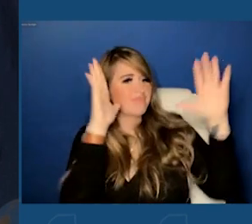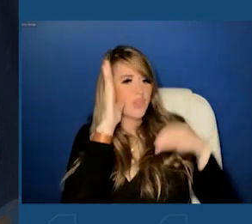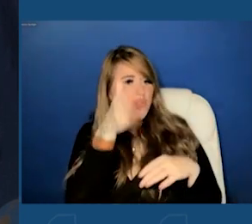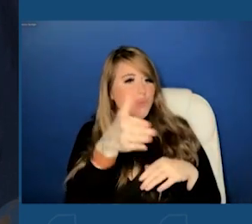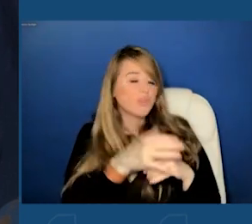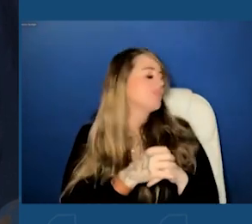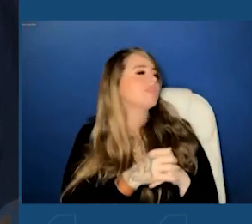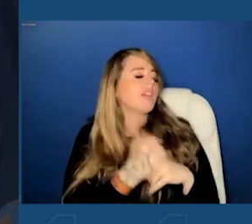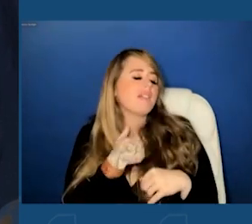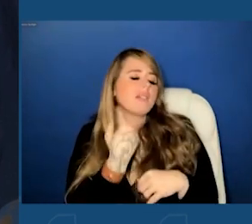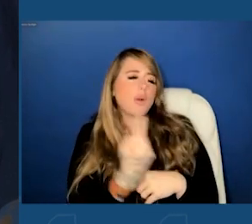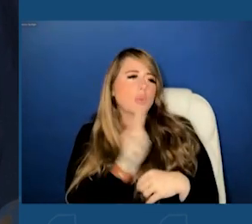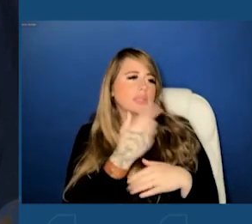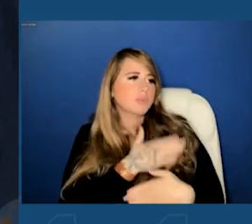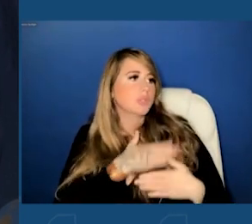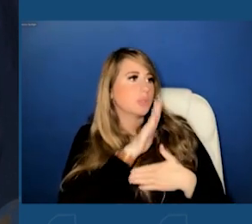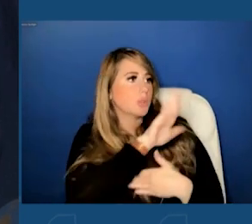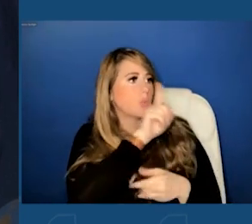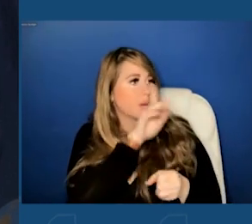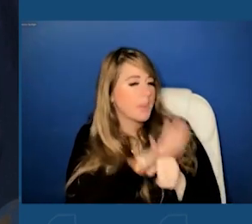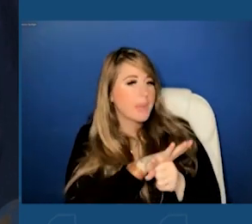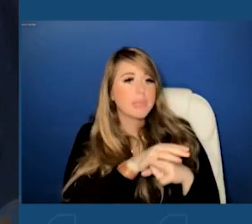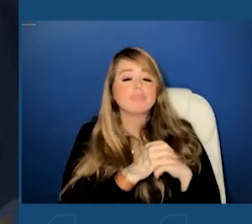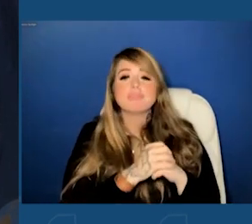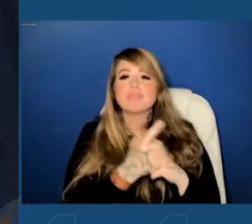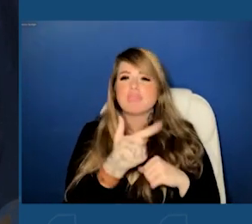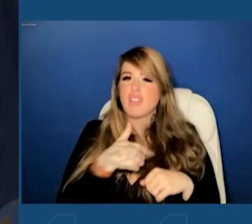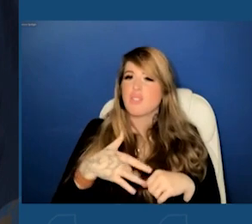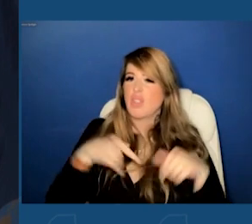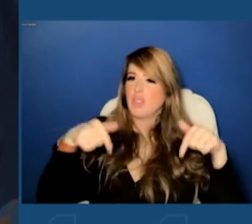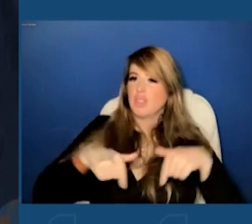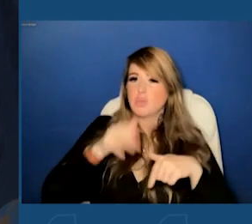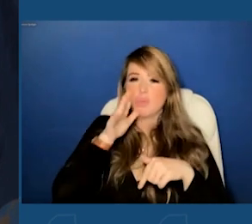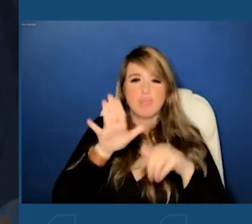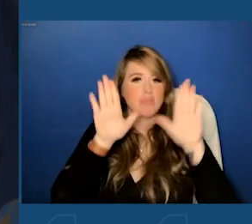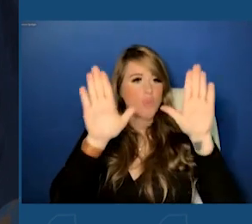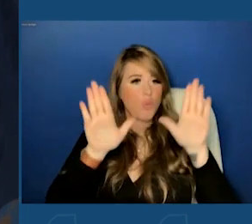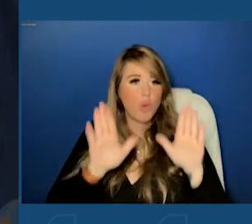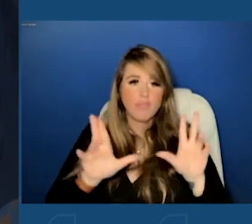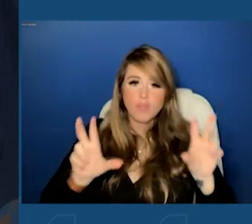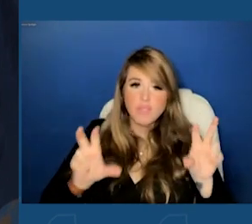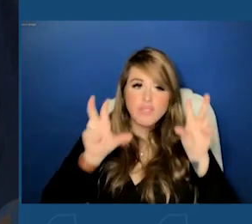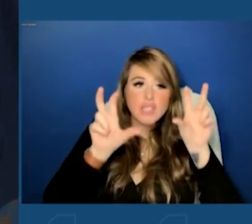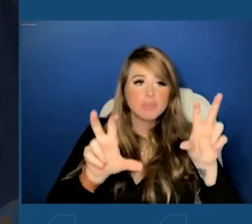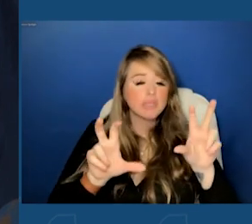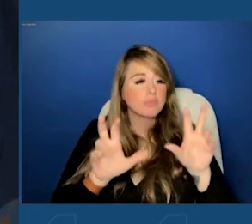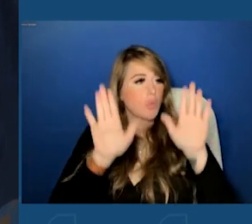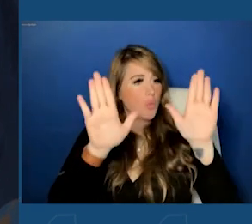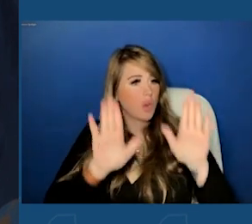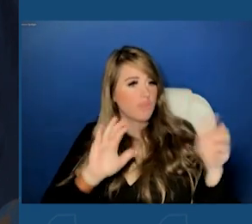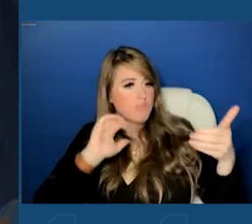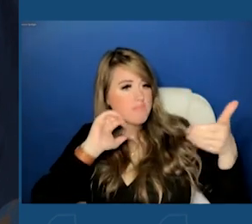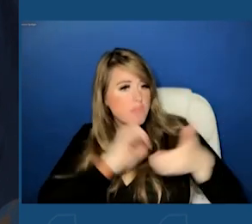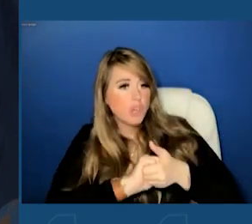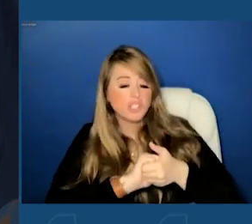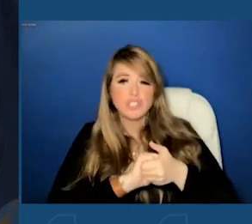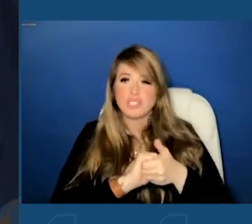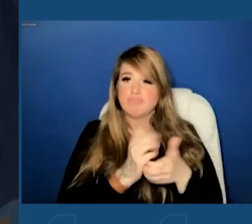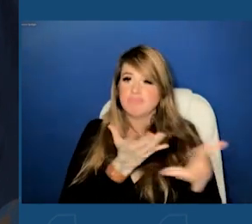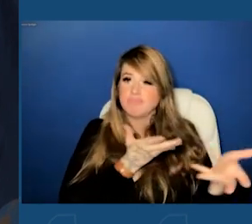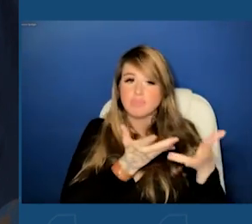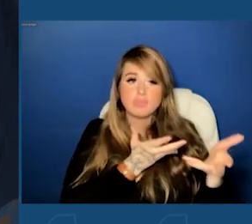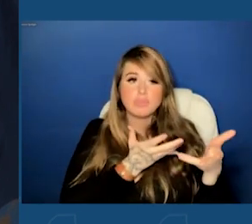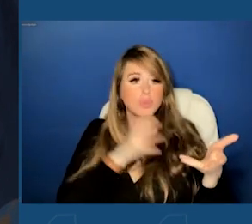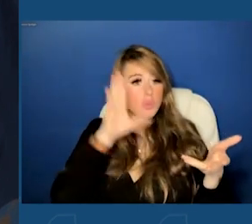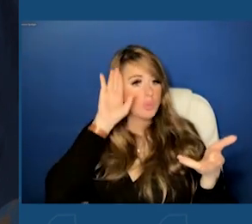always appreciate your commitment. I think this is going to be a fabulous investment and partnership because, you know, the